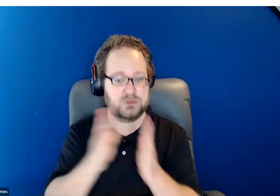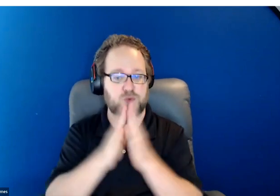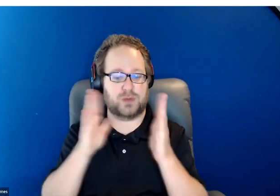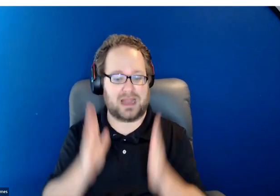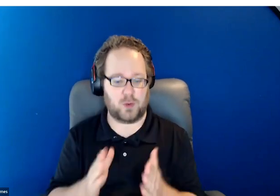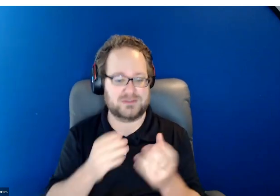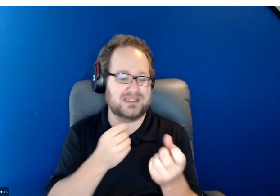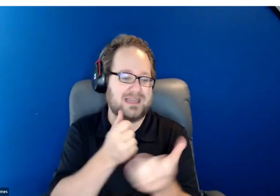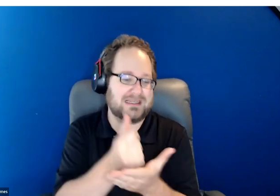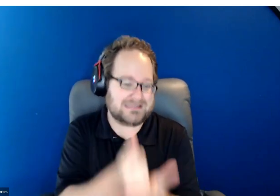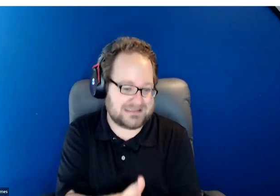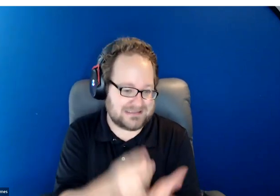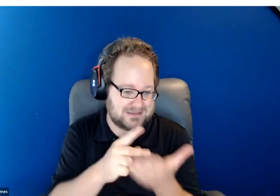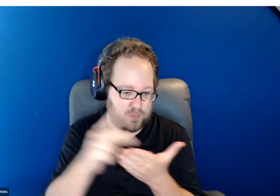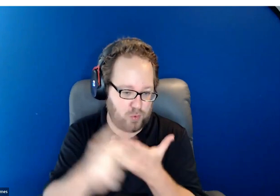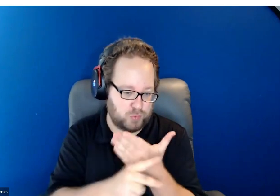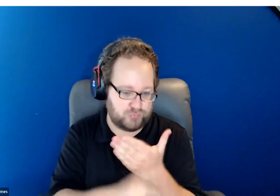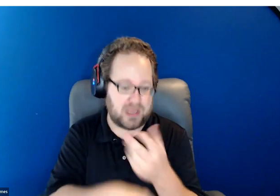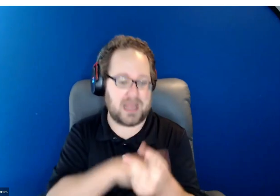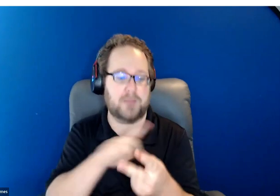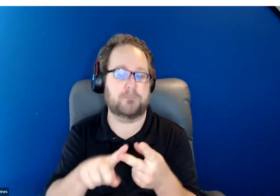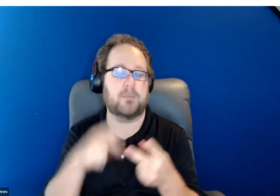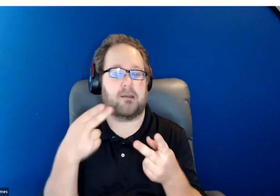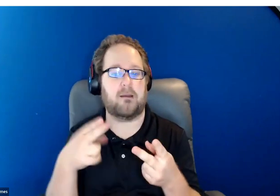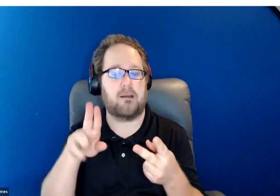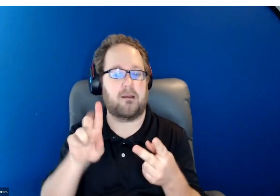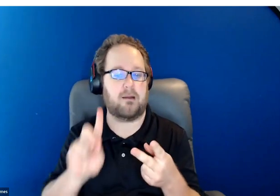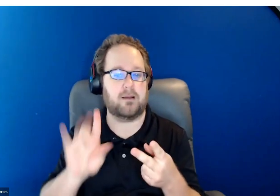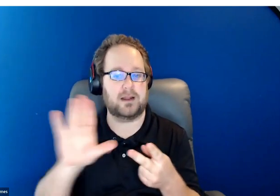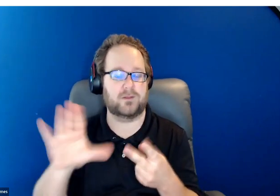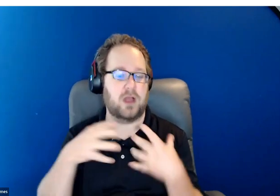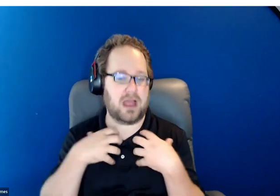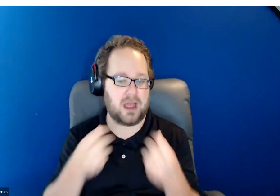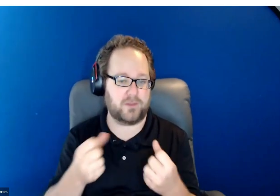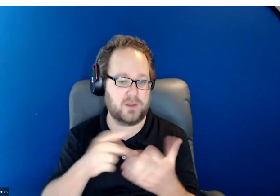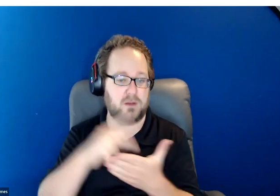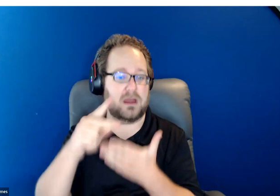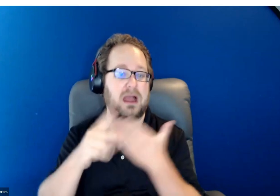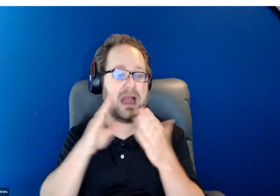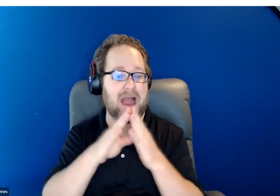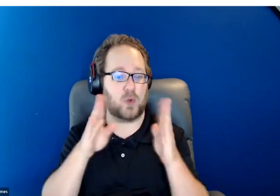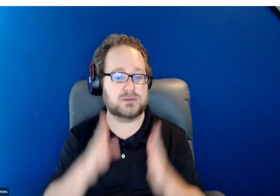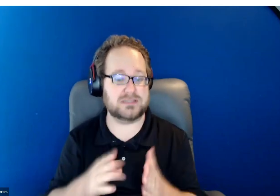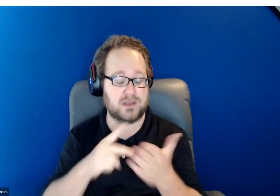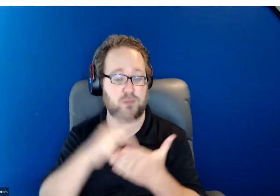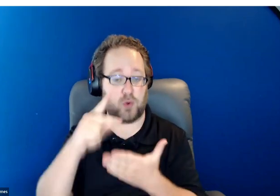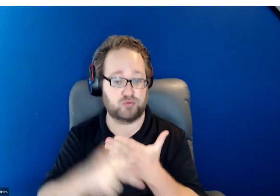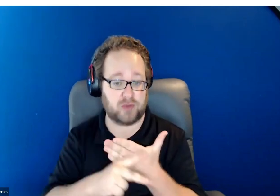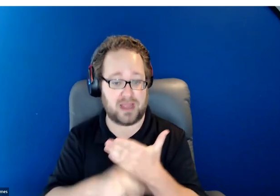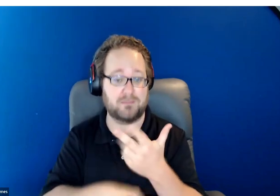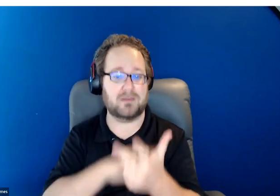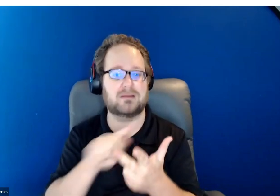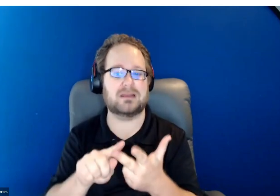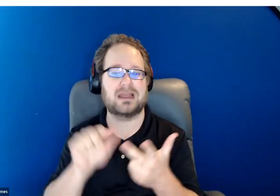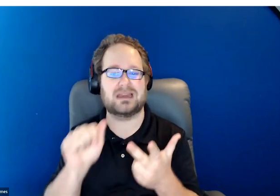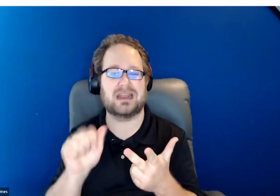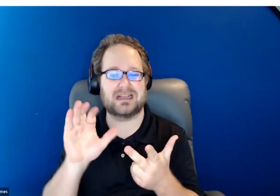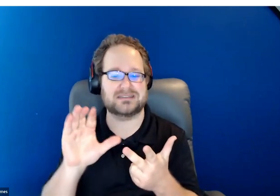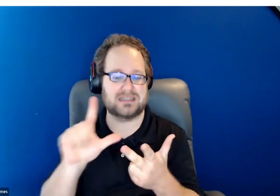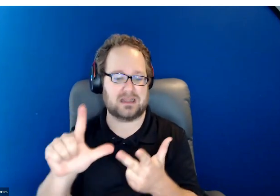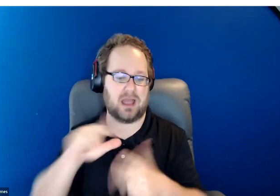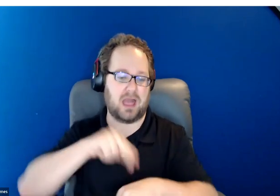Healthy Homes Program, the Department of Agriculture's housing programs, and ACL's Falls Prevention